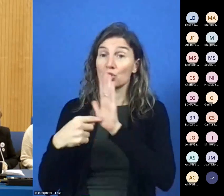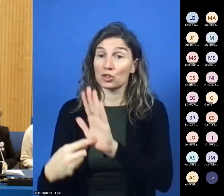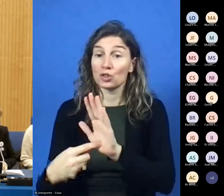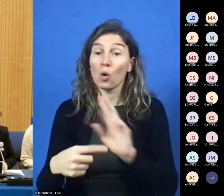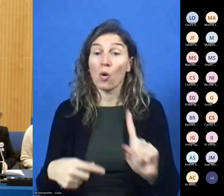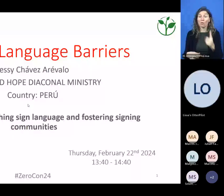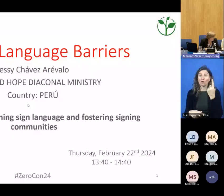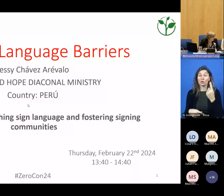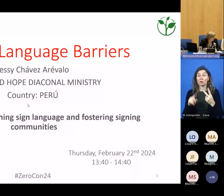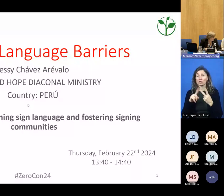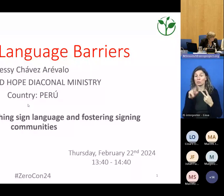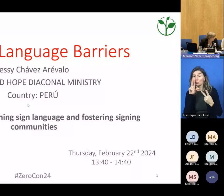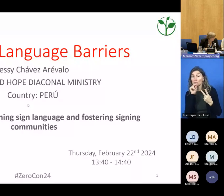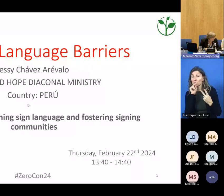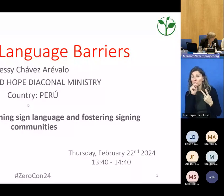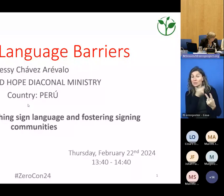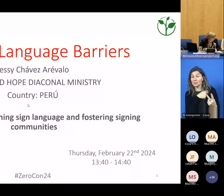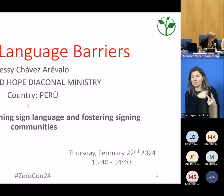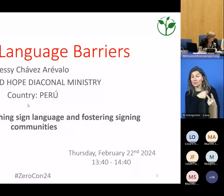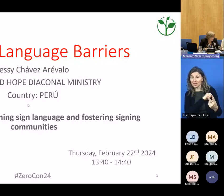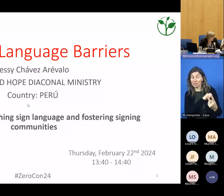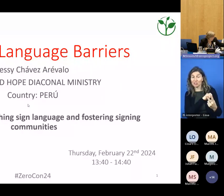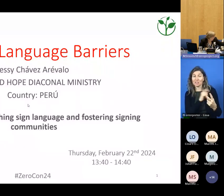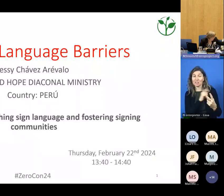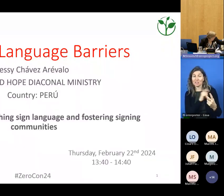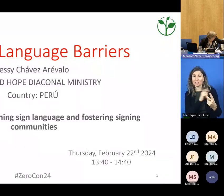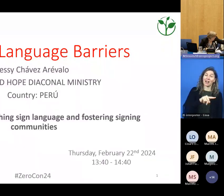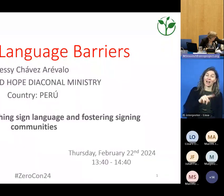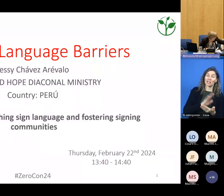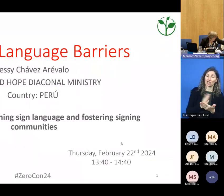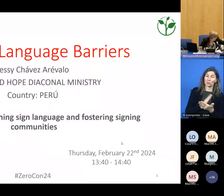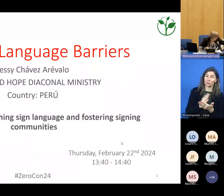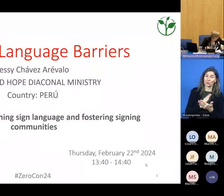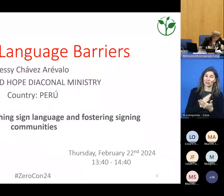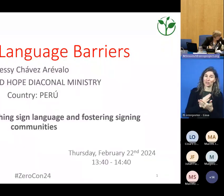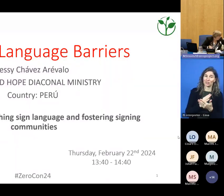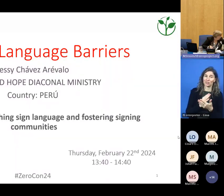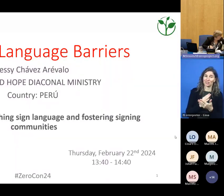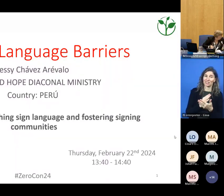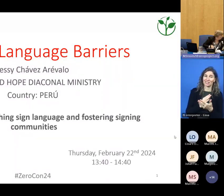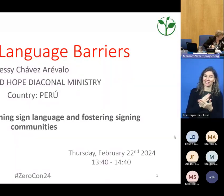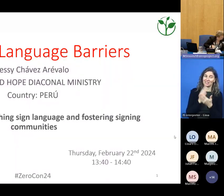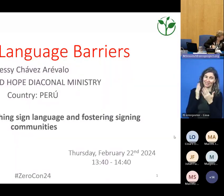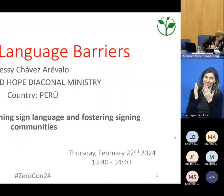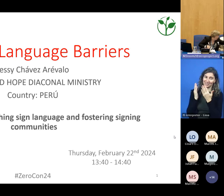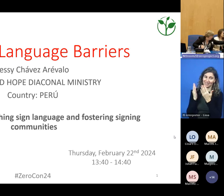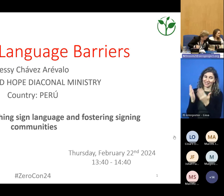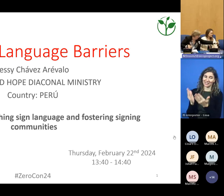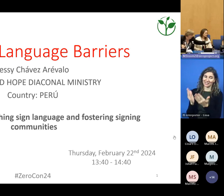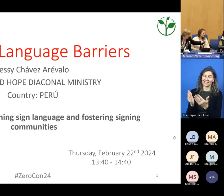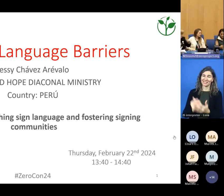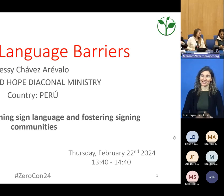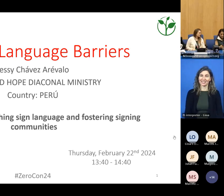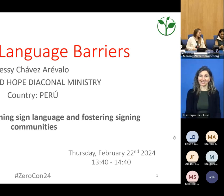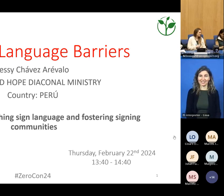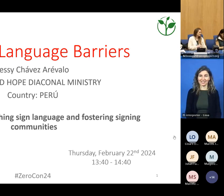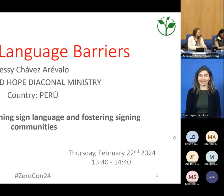and she has an interpreter with her. So here is your, you just need to flick.